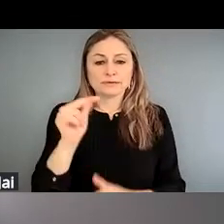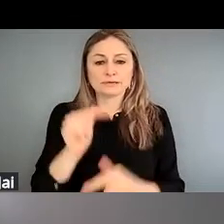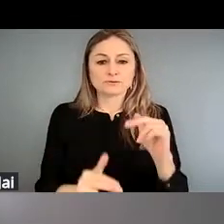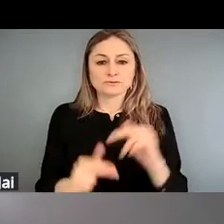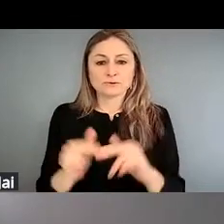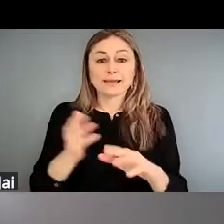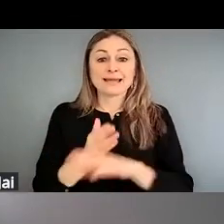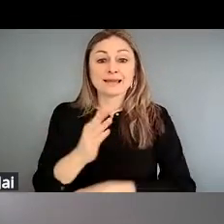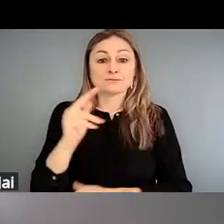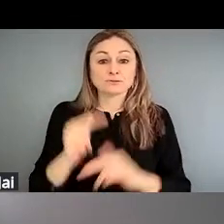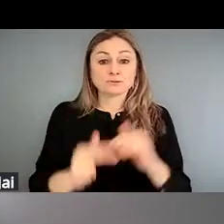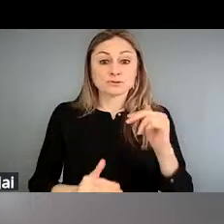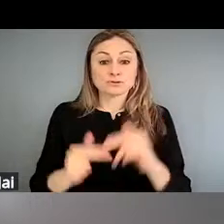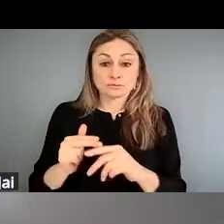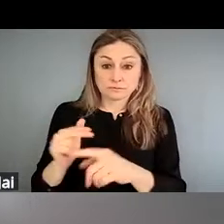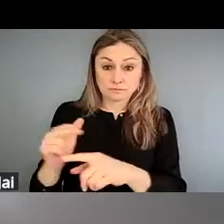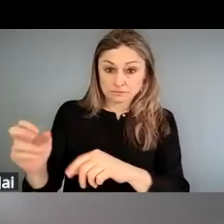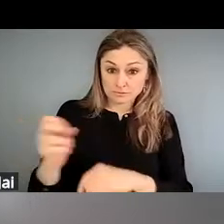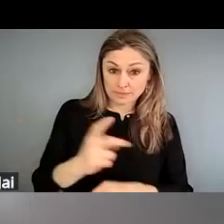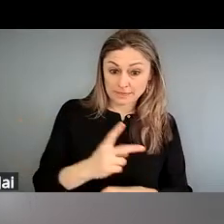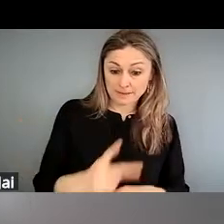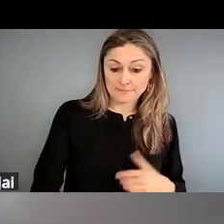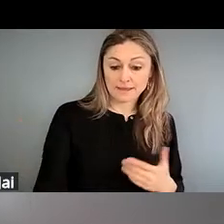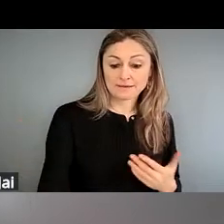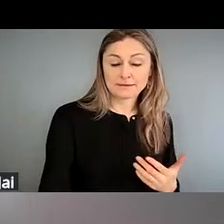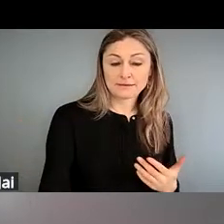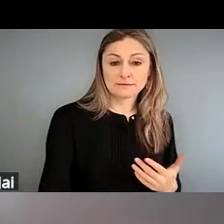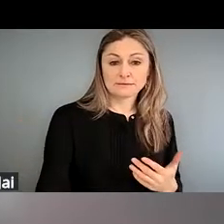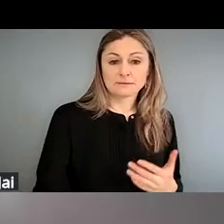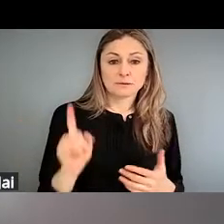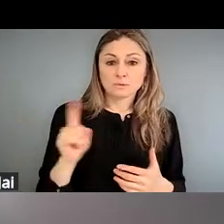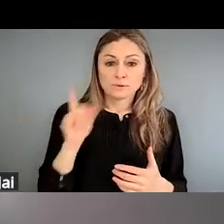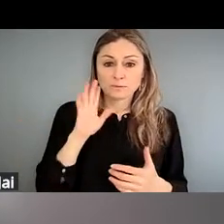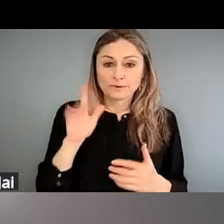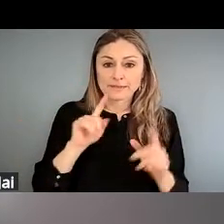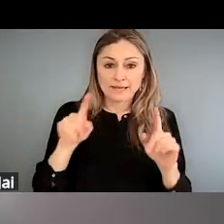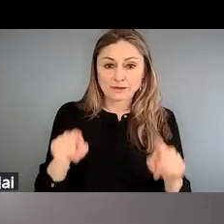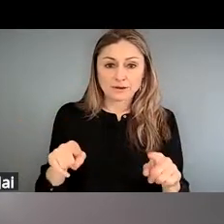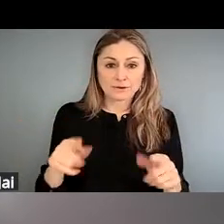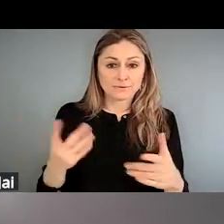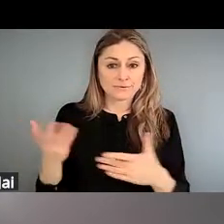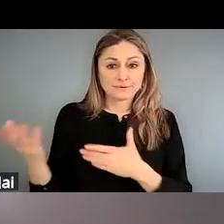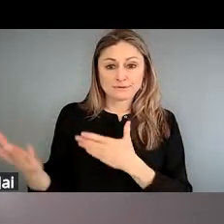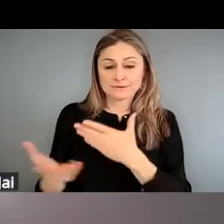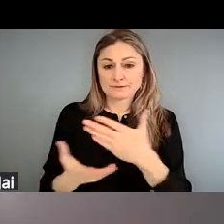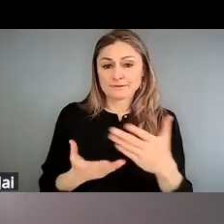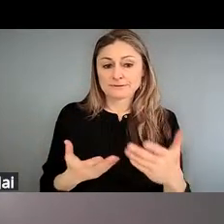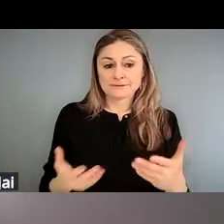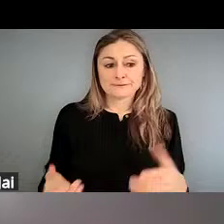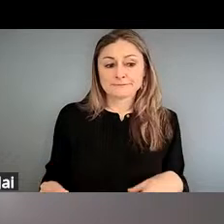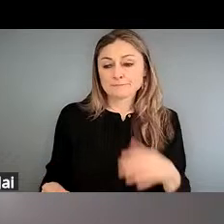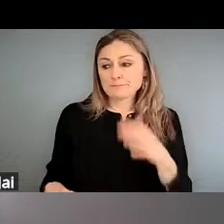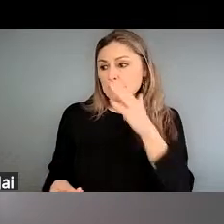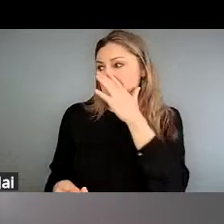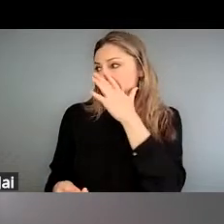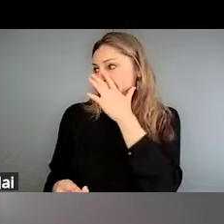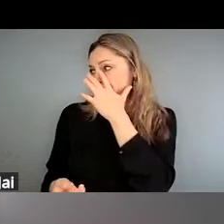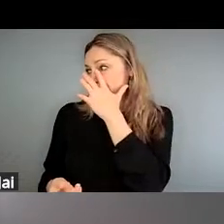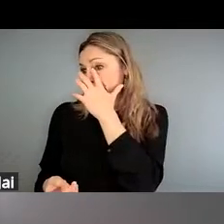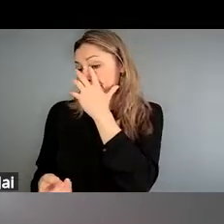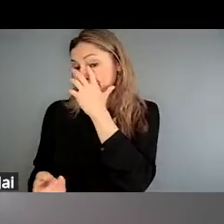After construction, do they get to come back? Where would they go? And I guess as we were talking